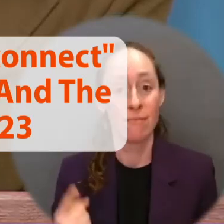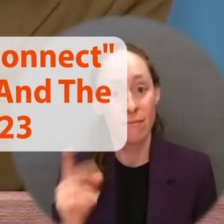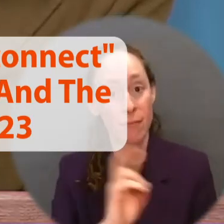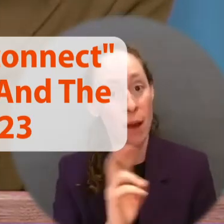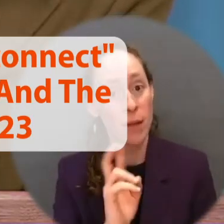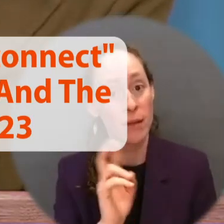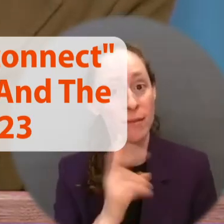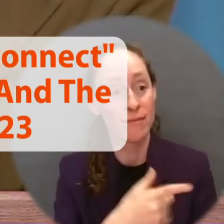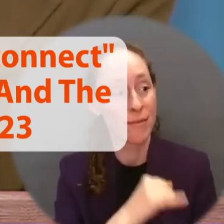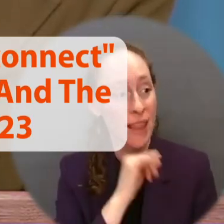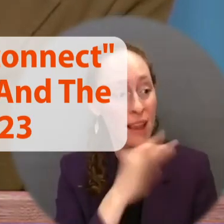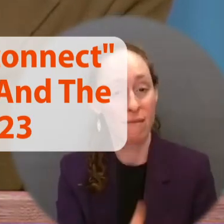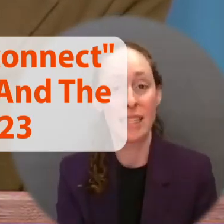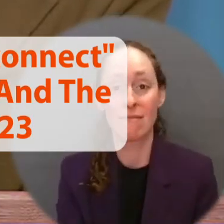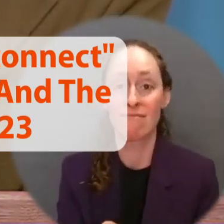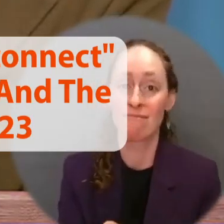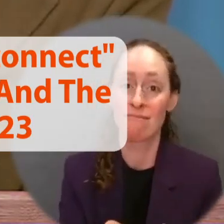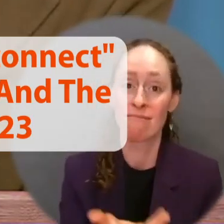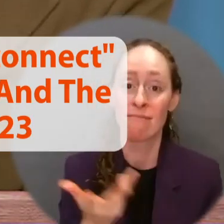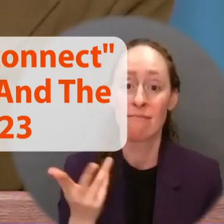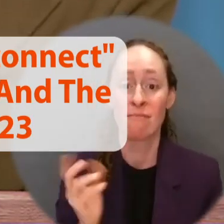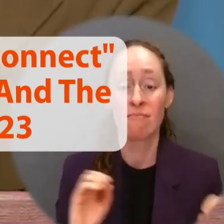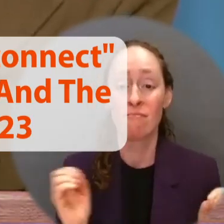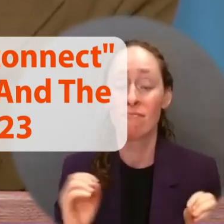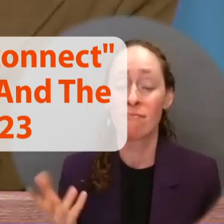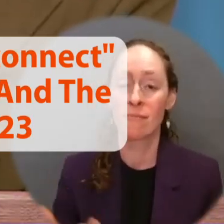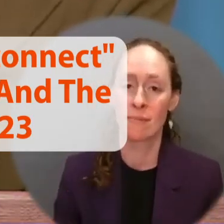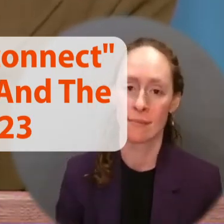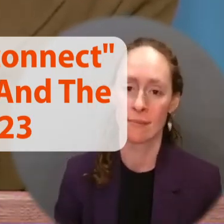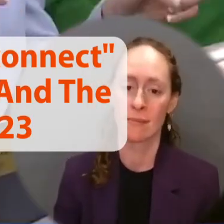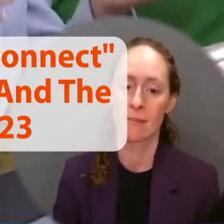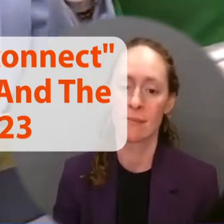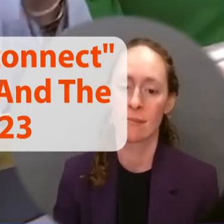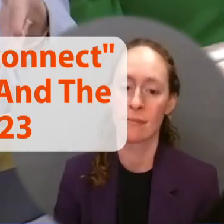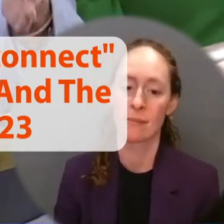are refusing to use the process. There's no disconnect. No.